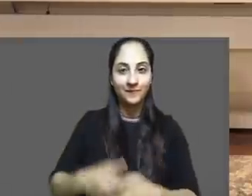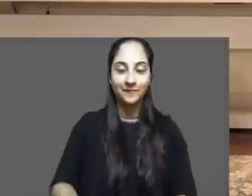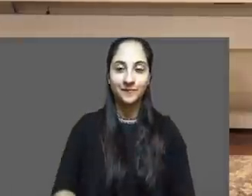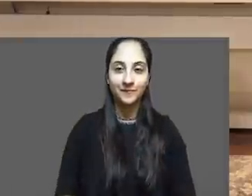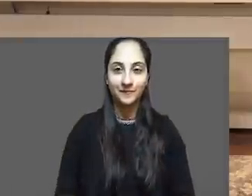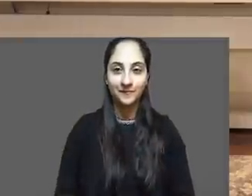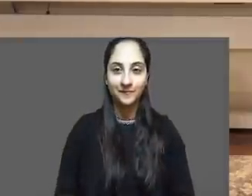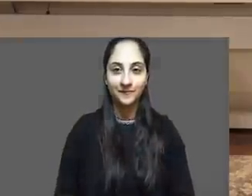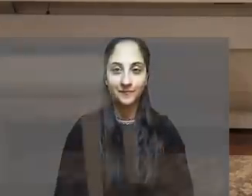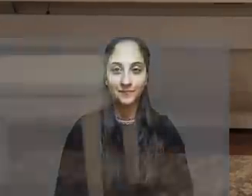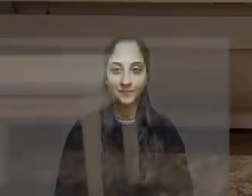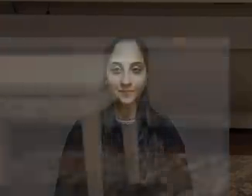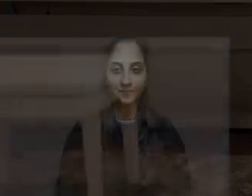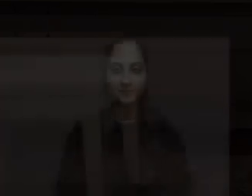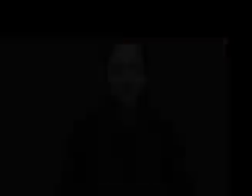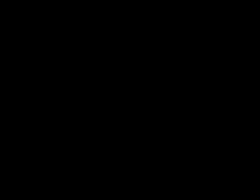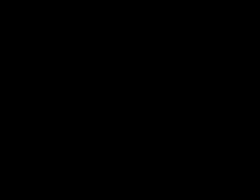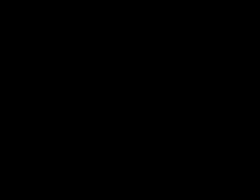correspondent, Medina. Over to you.